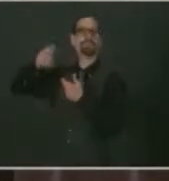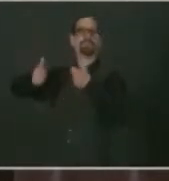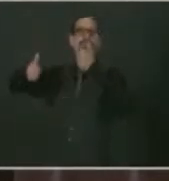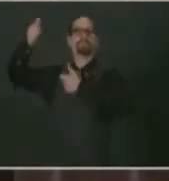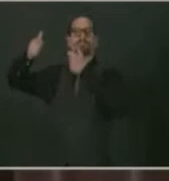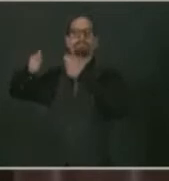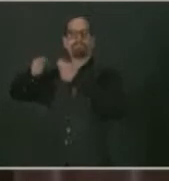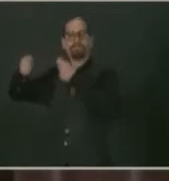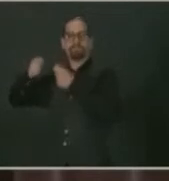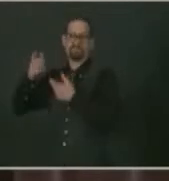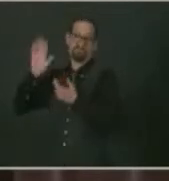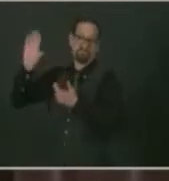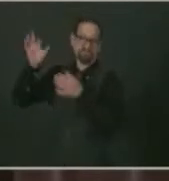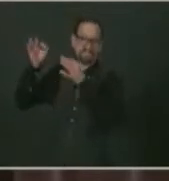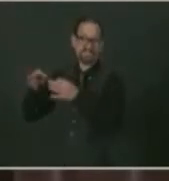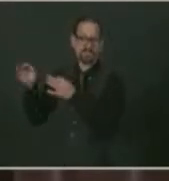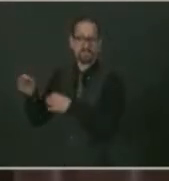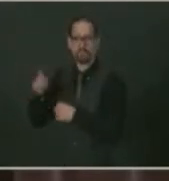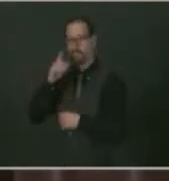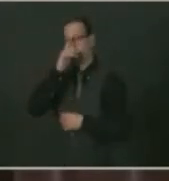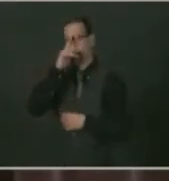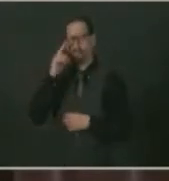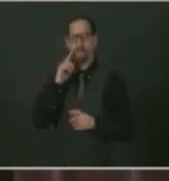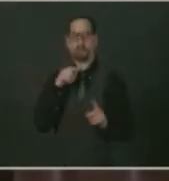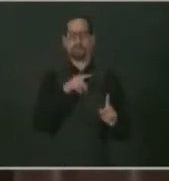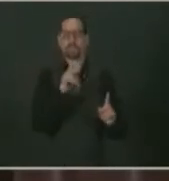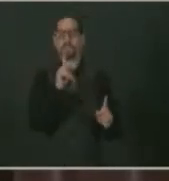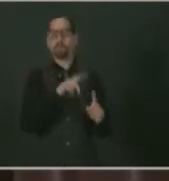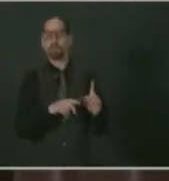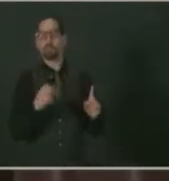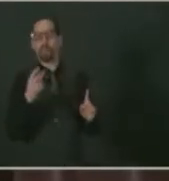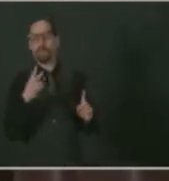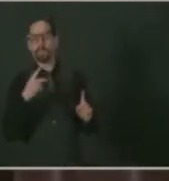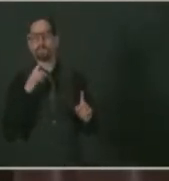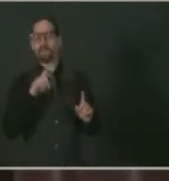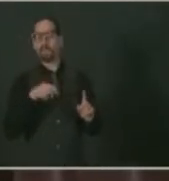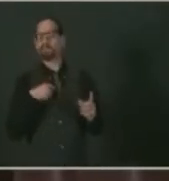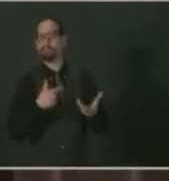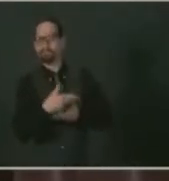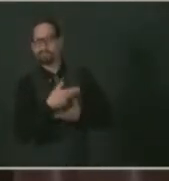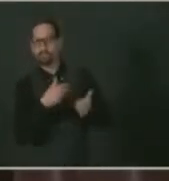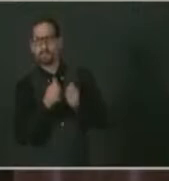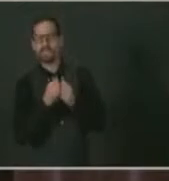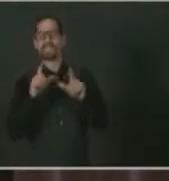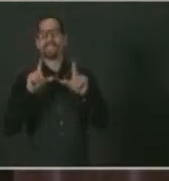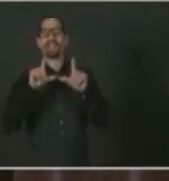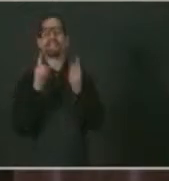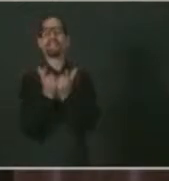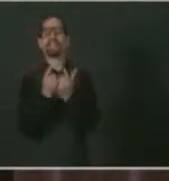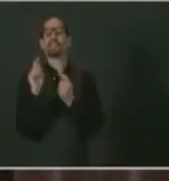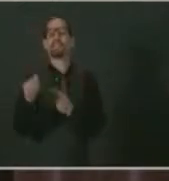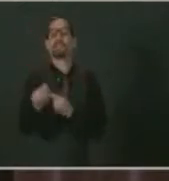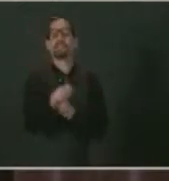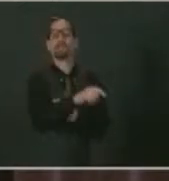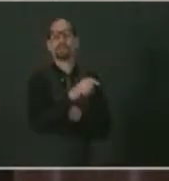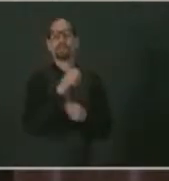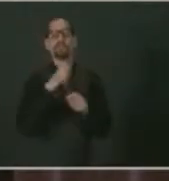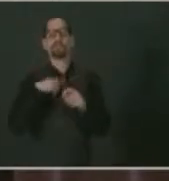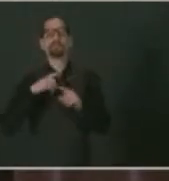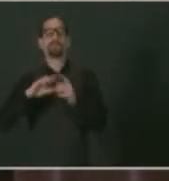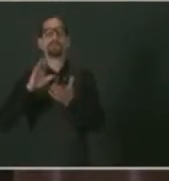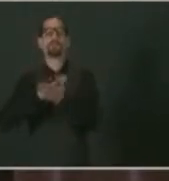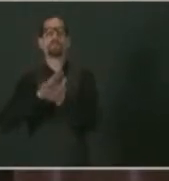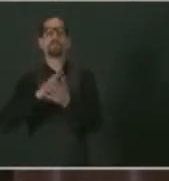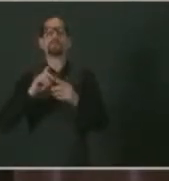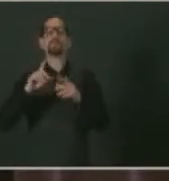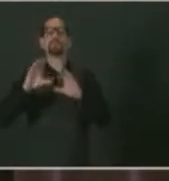partnership with the Interscholastic League, who has been amazing with us through this. And I also want to